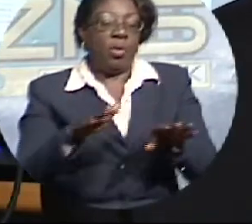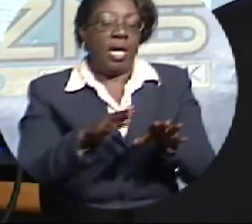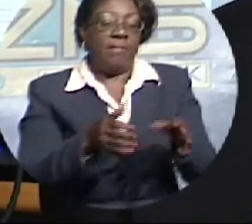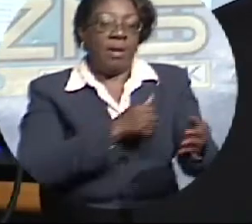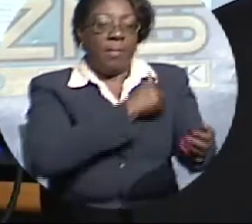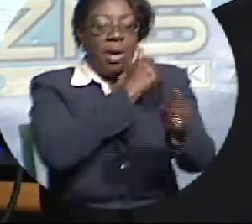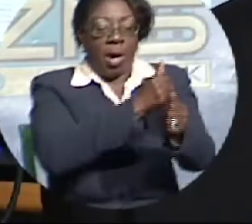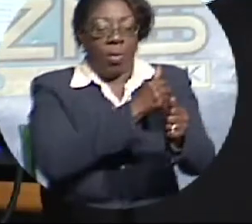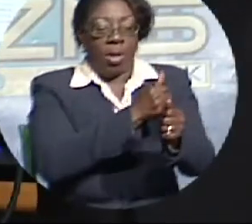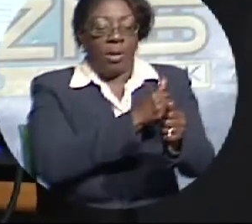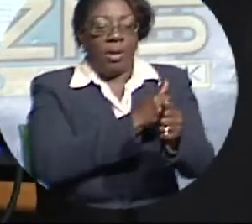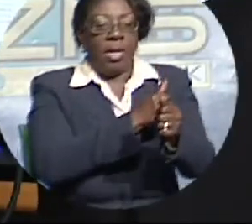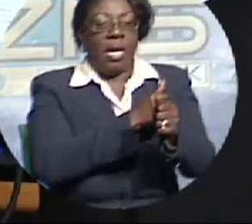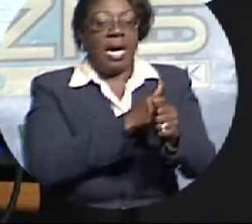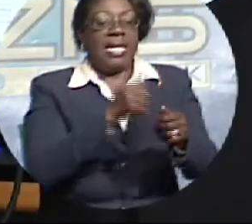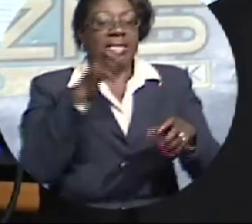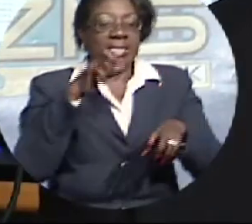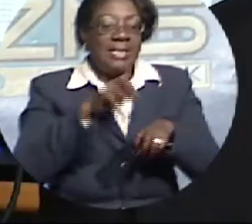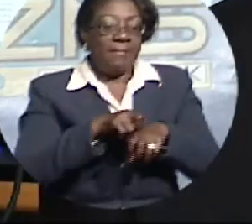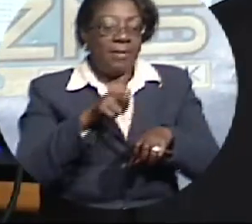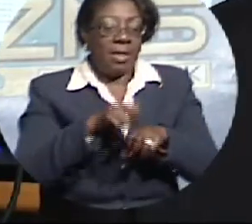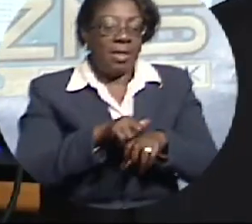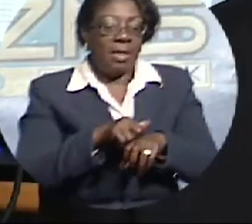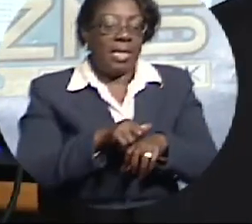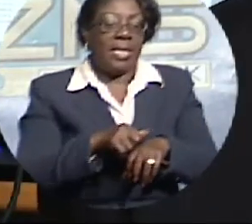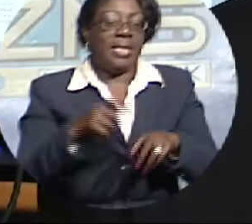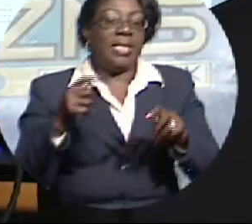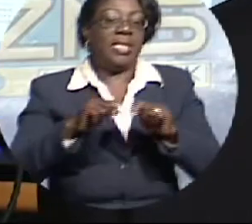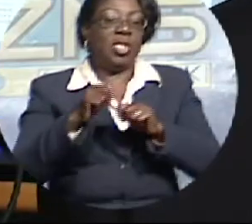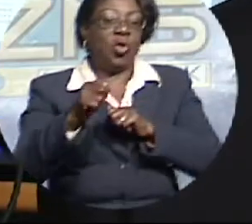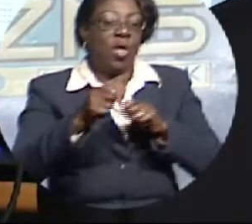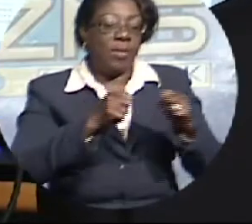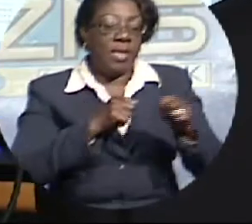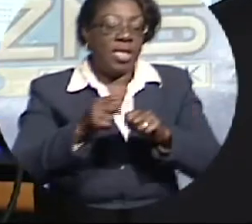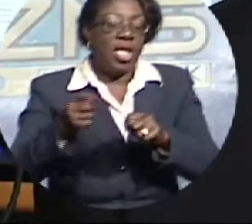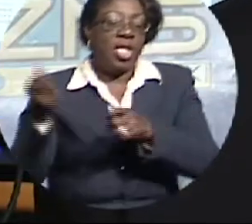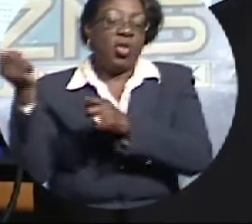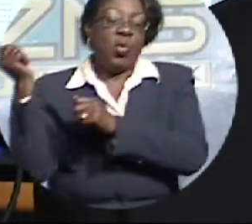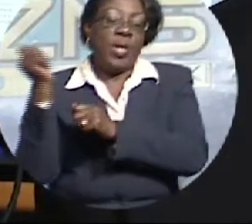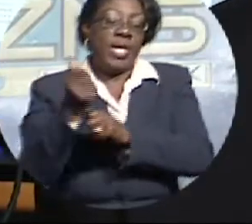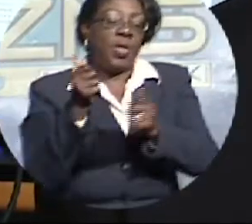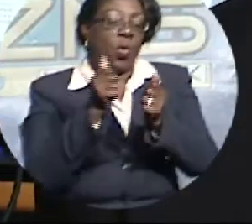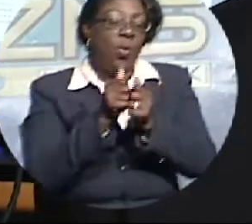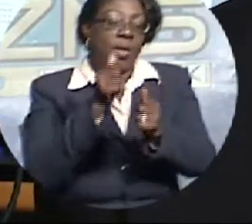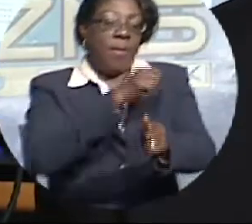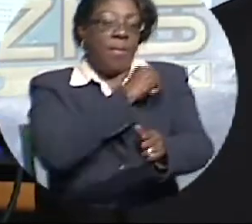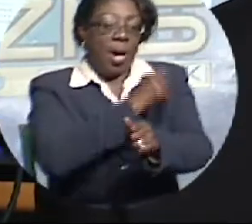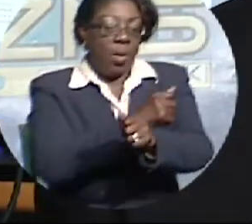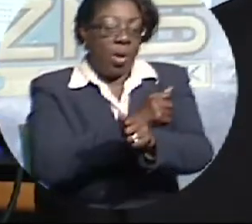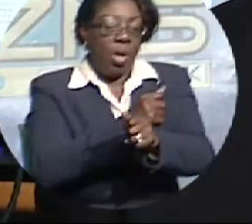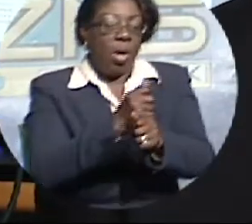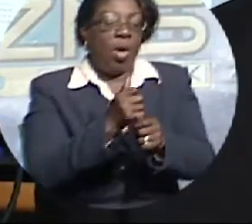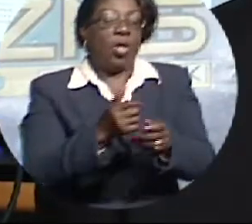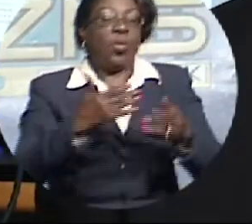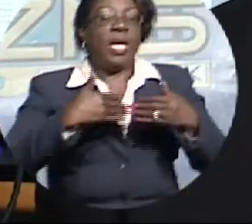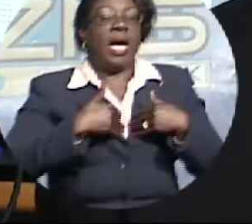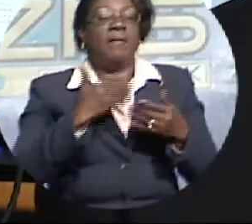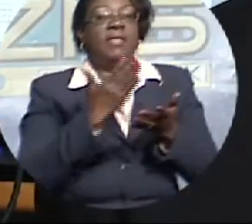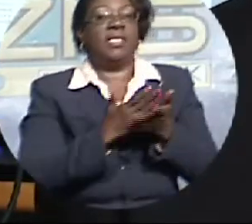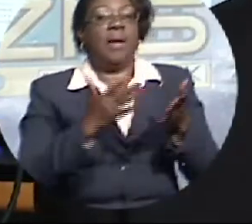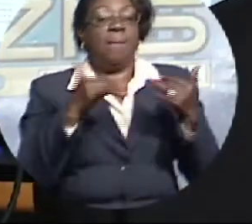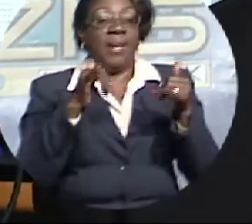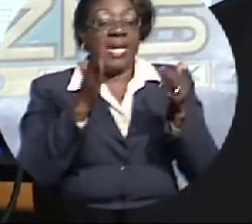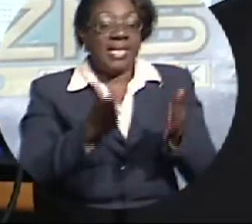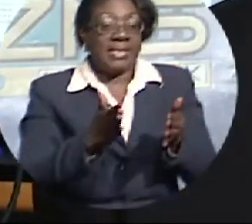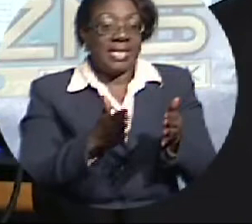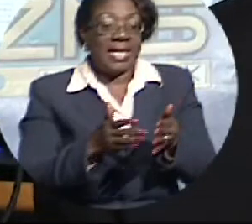power, all right, and it's difficult in these tournaments to hit with power. And although we have some ball players that can hit the long